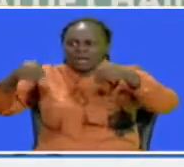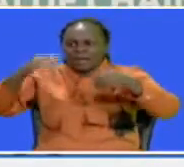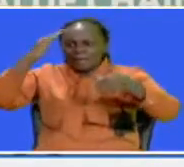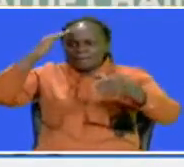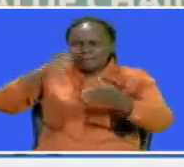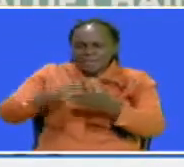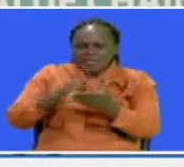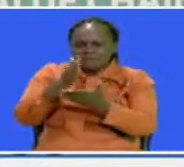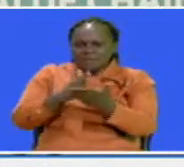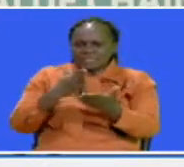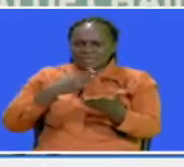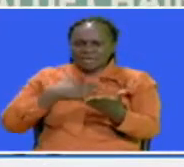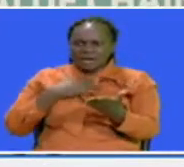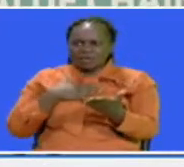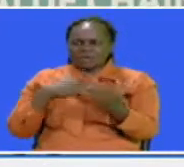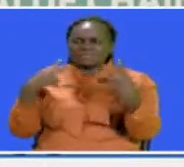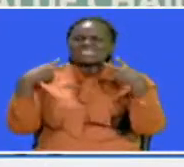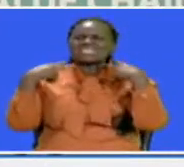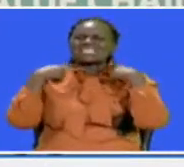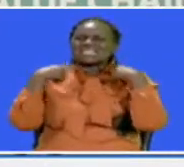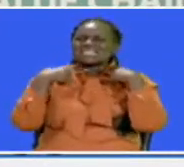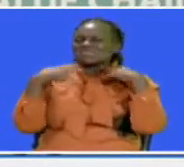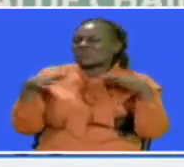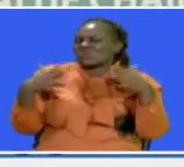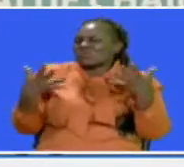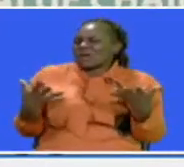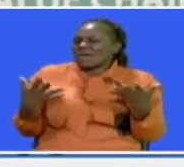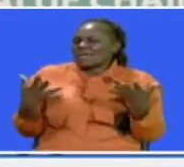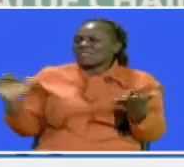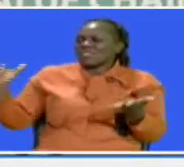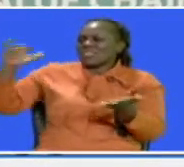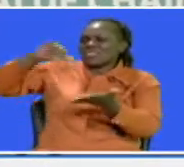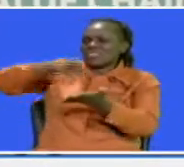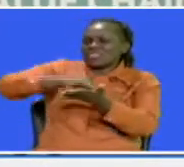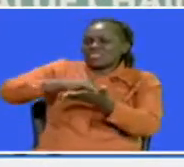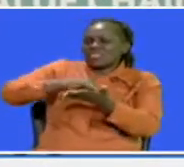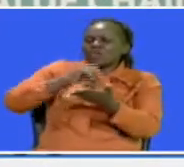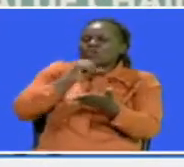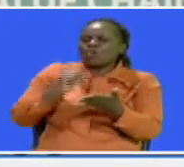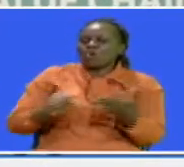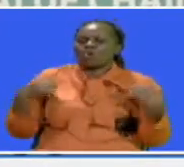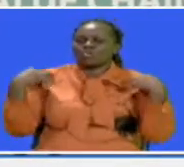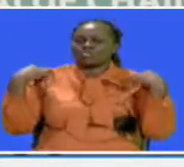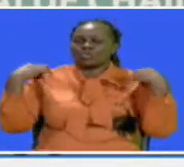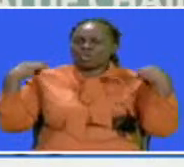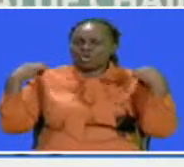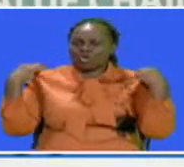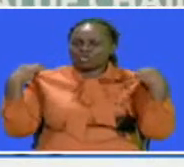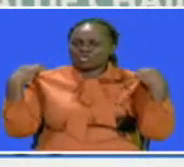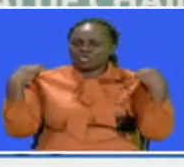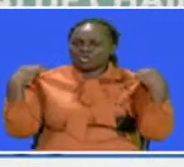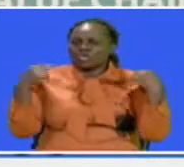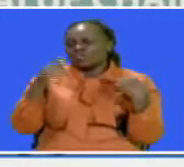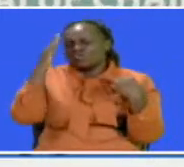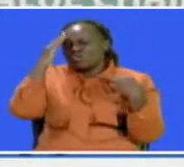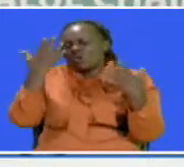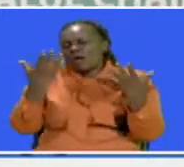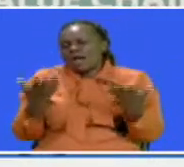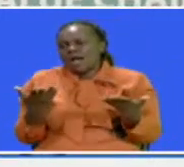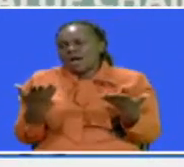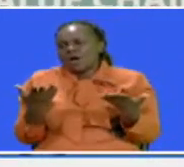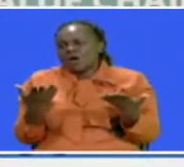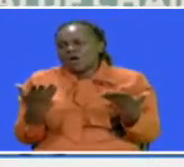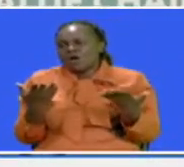believe that part of our stagnation is because of import of used clothes. So how do you grow